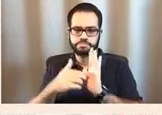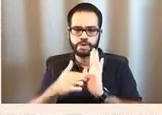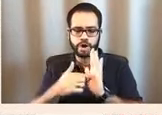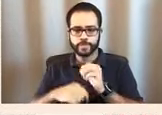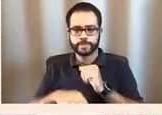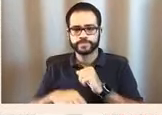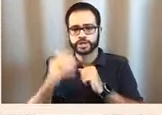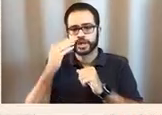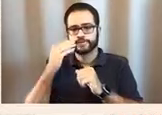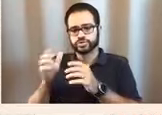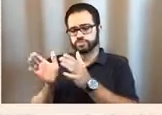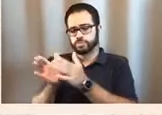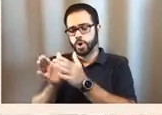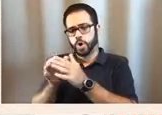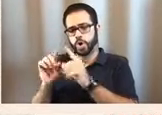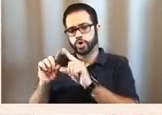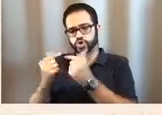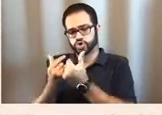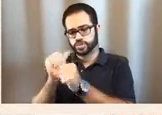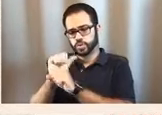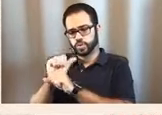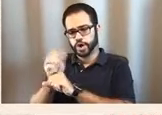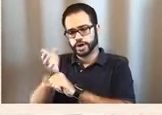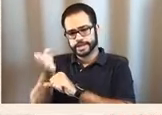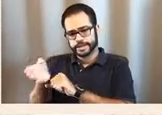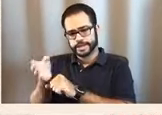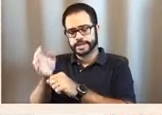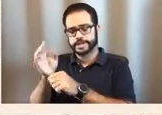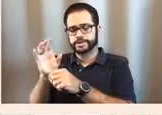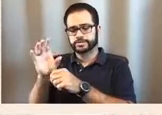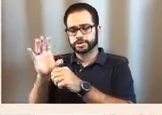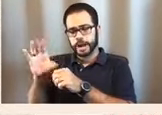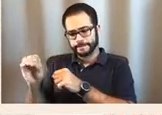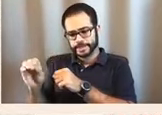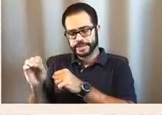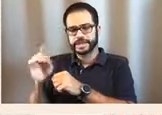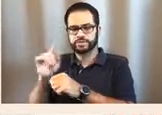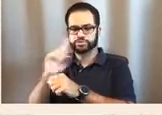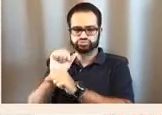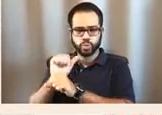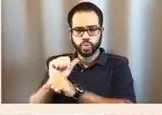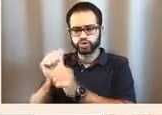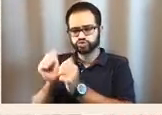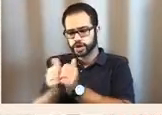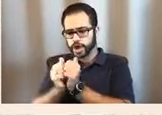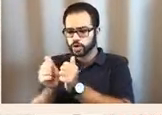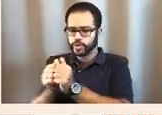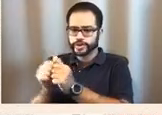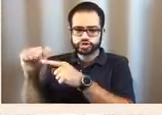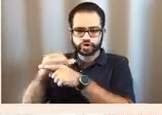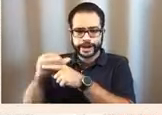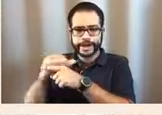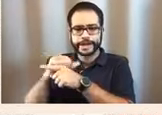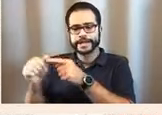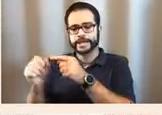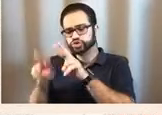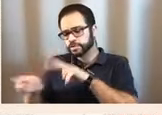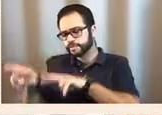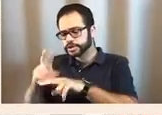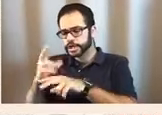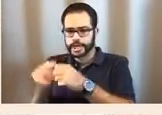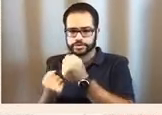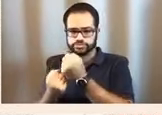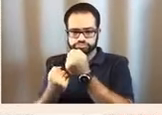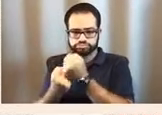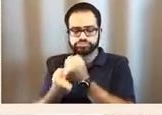site can be persons in the enclave work as a team with training, supervision, and support provided by a job coach or